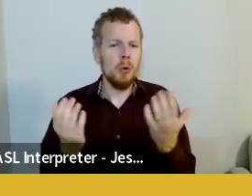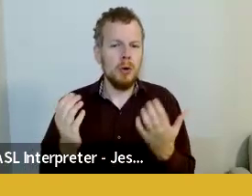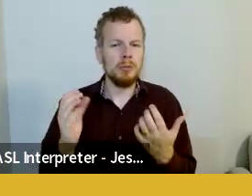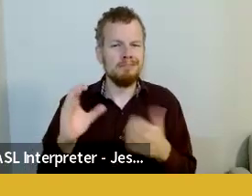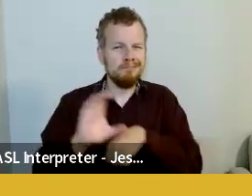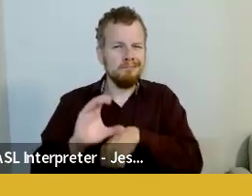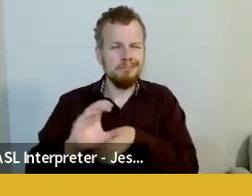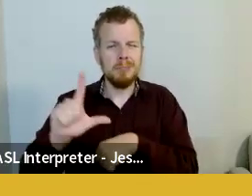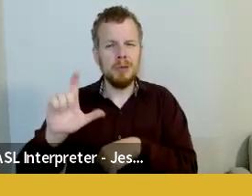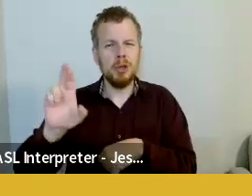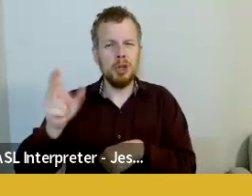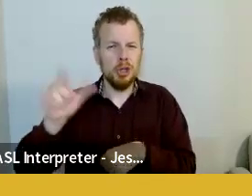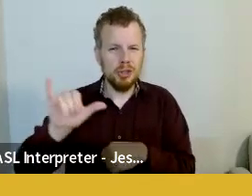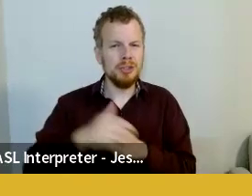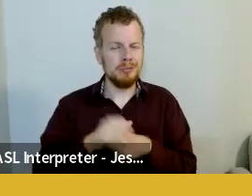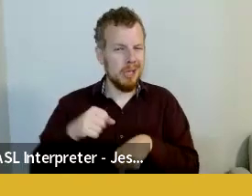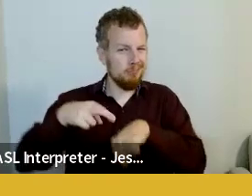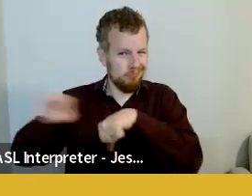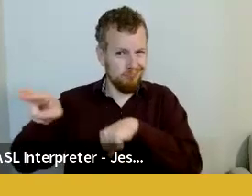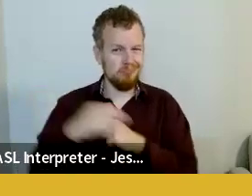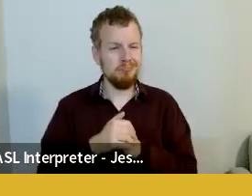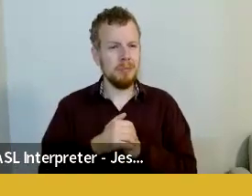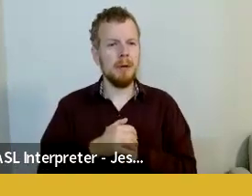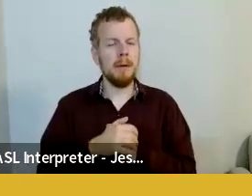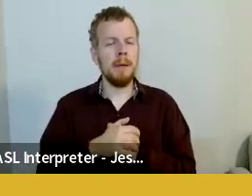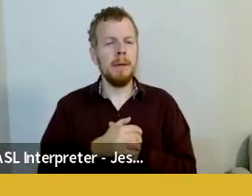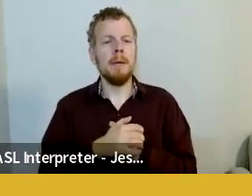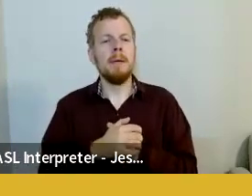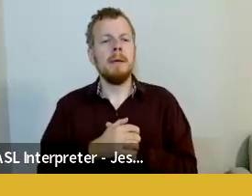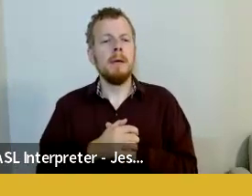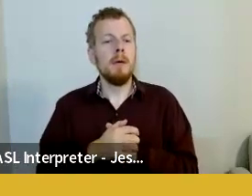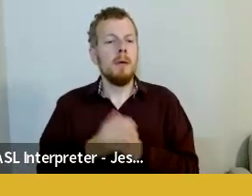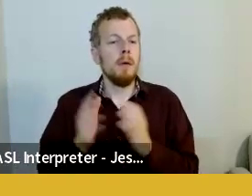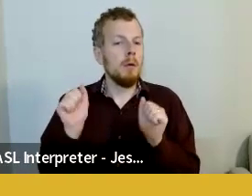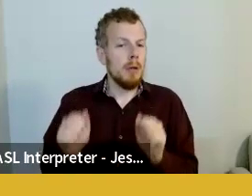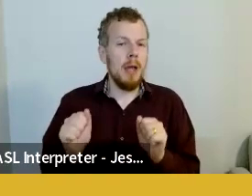The contact information is listed below, or you can always call the number listed above also.